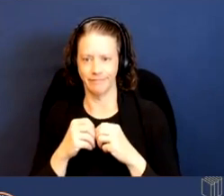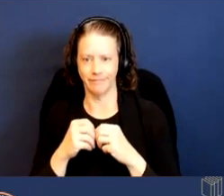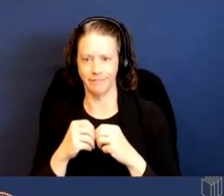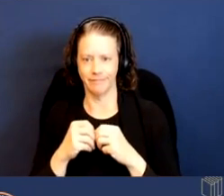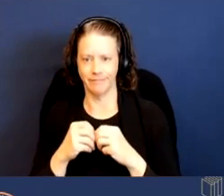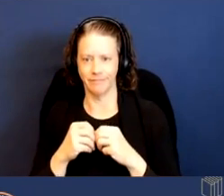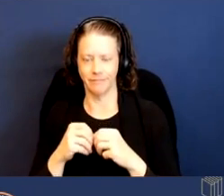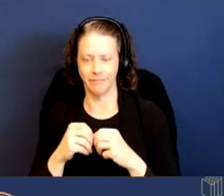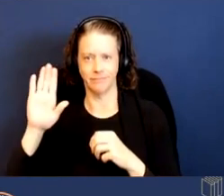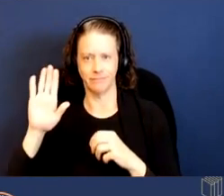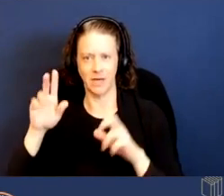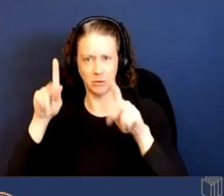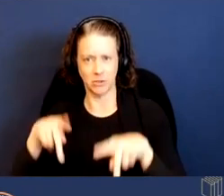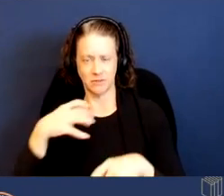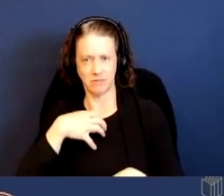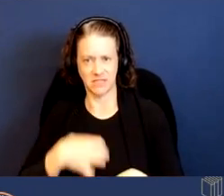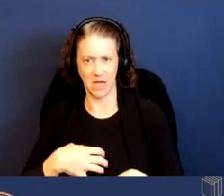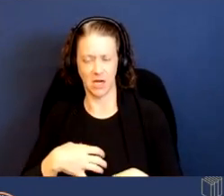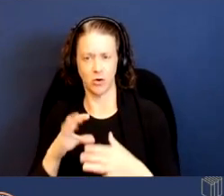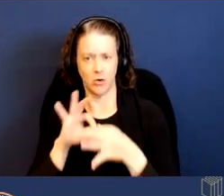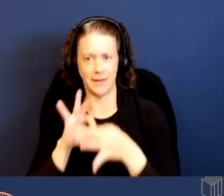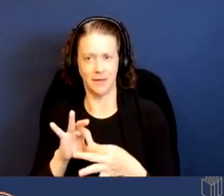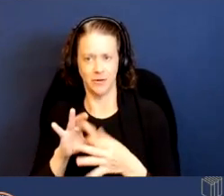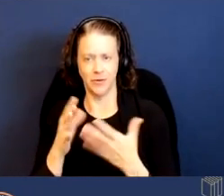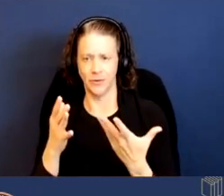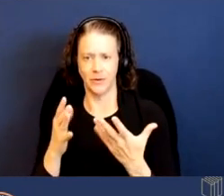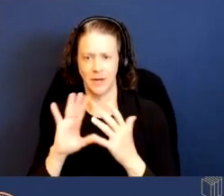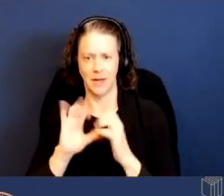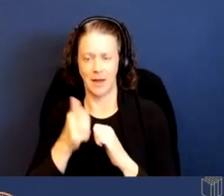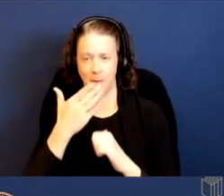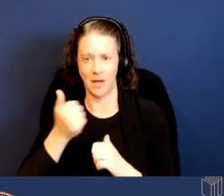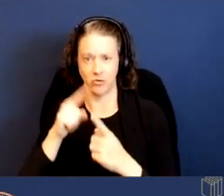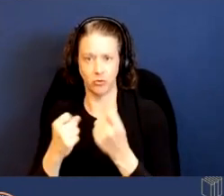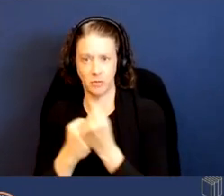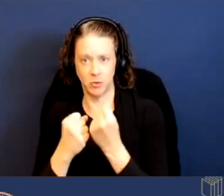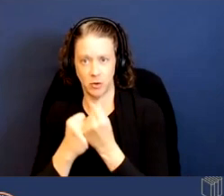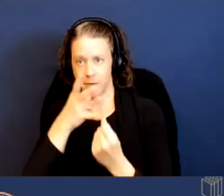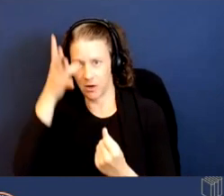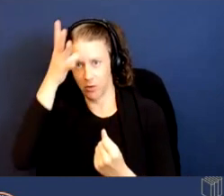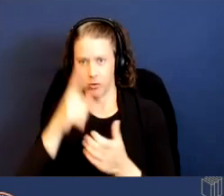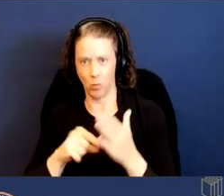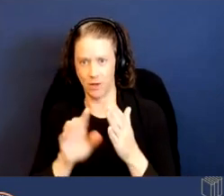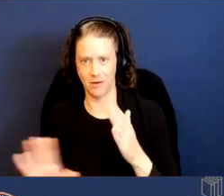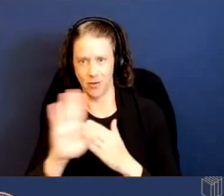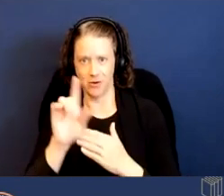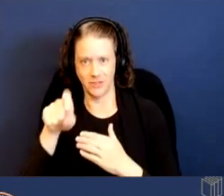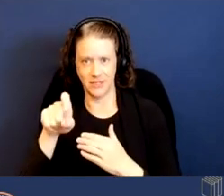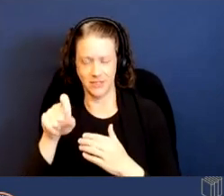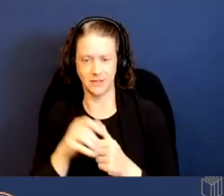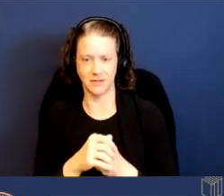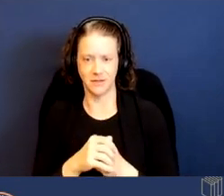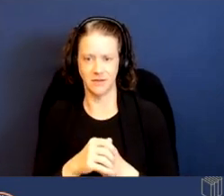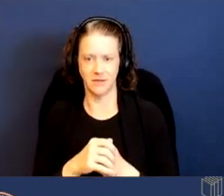what the desire is in terms of how best to support parents and actually what the need is. So there's